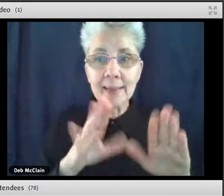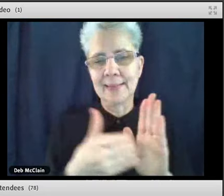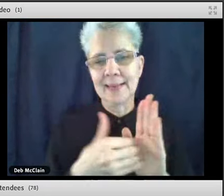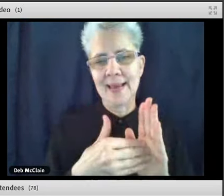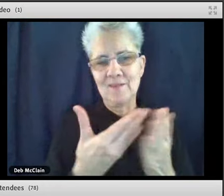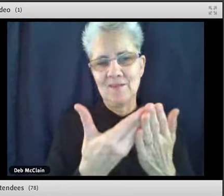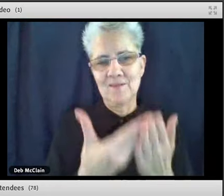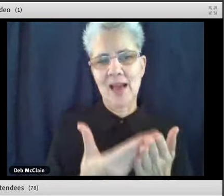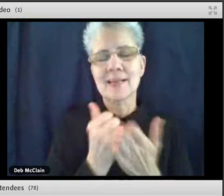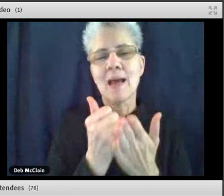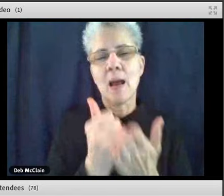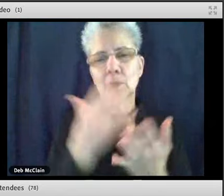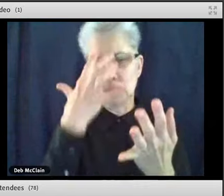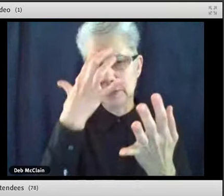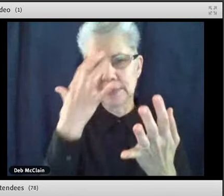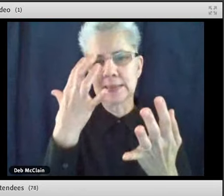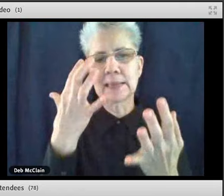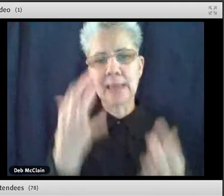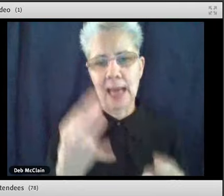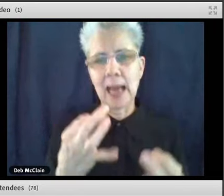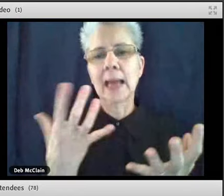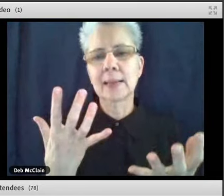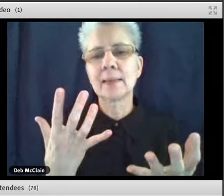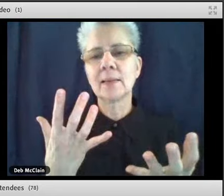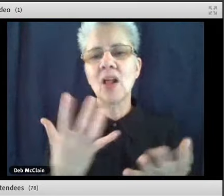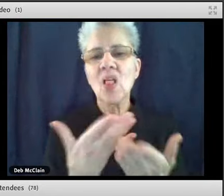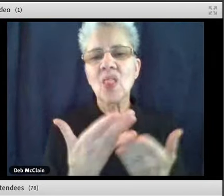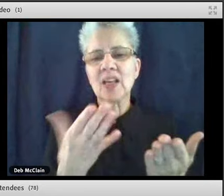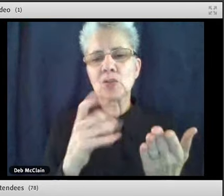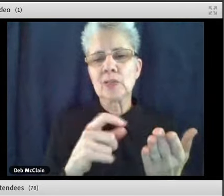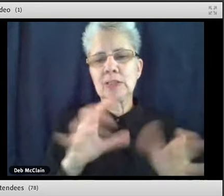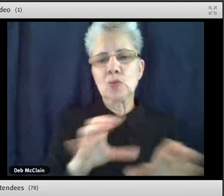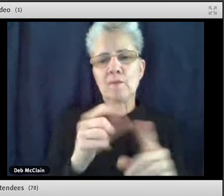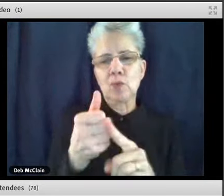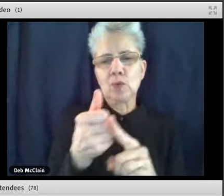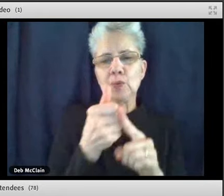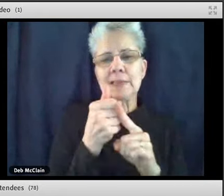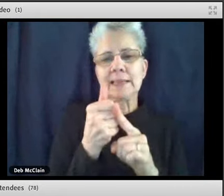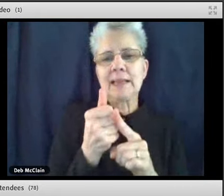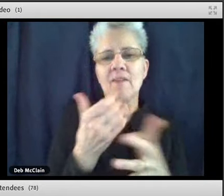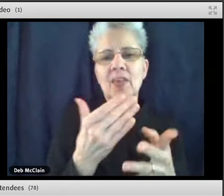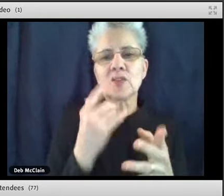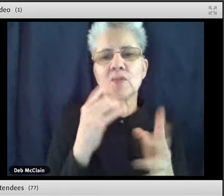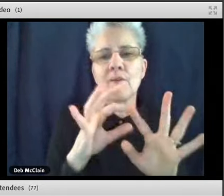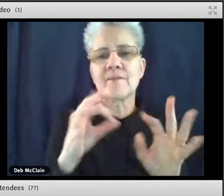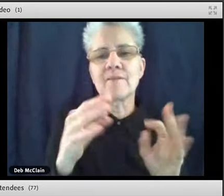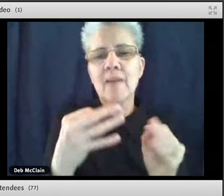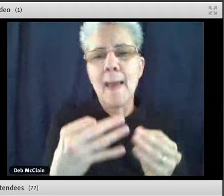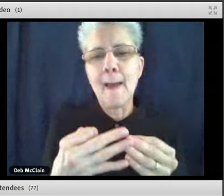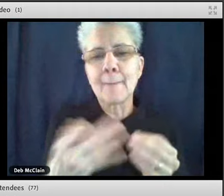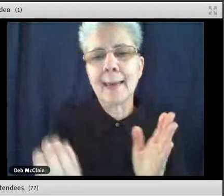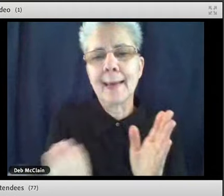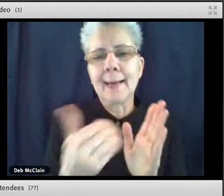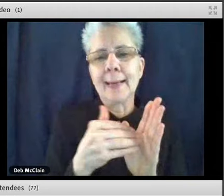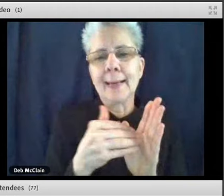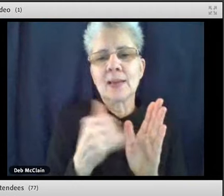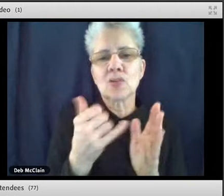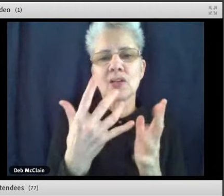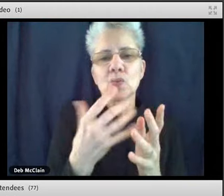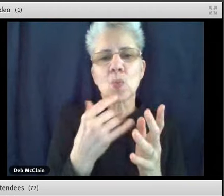Health Organization and the CDC. There's a little bit of lag here. I was trying to highlight these on my list here.